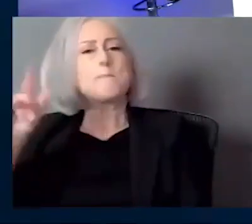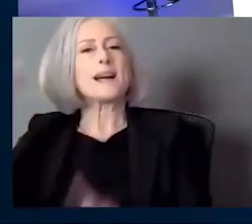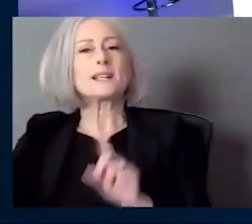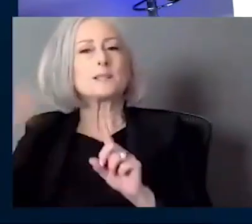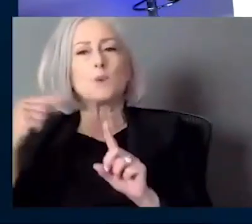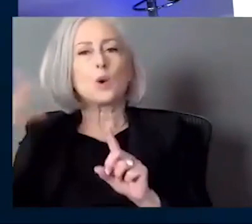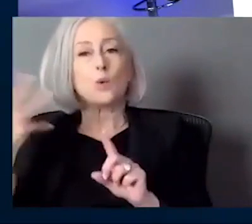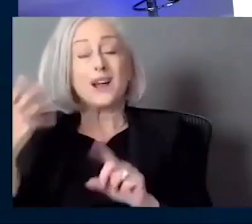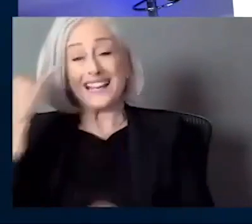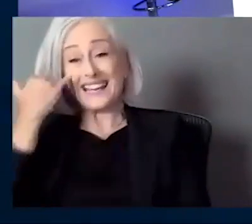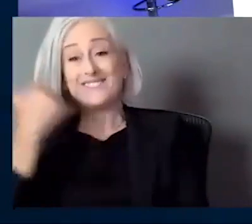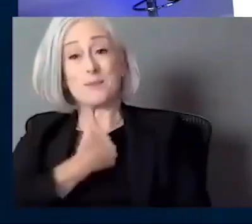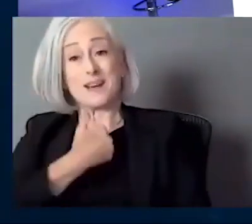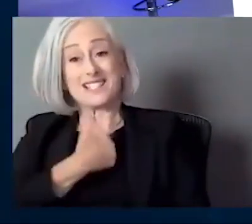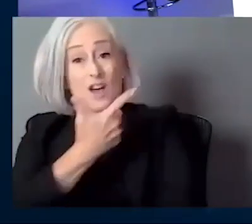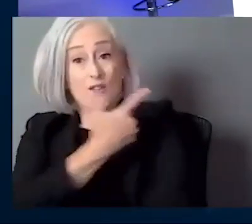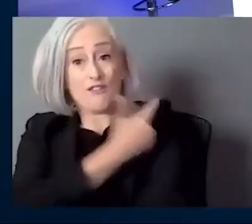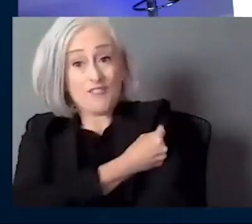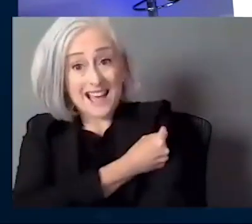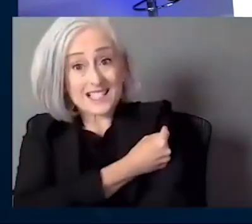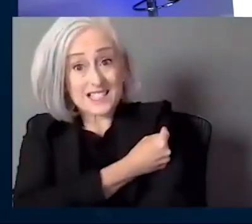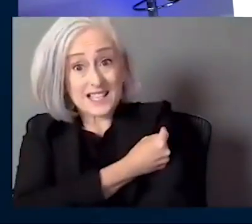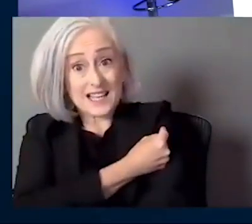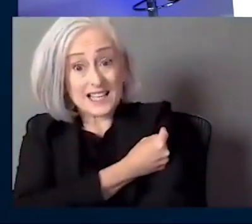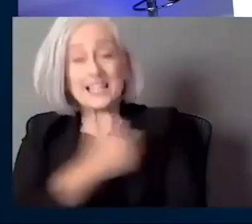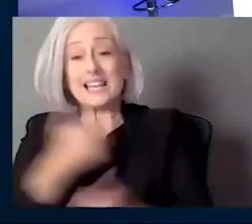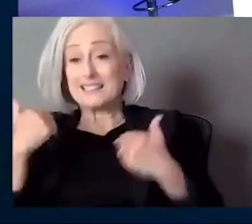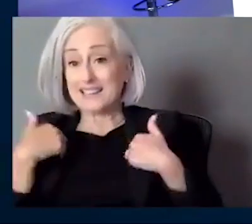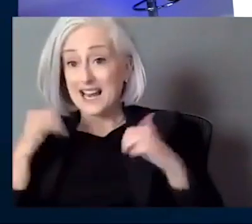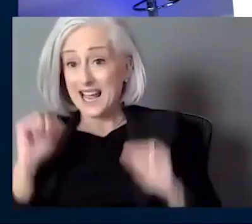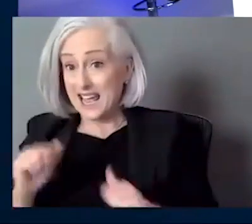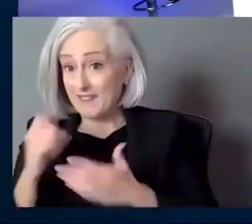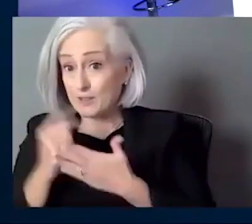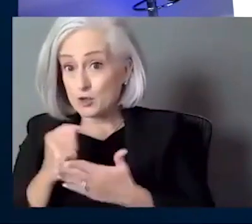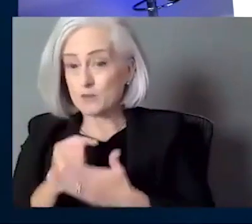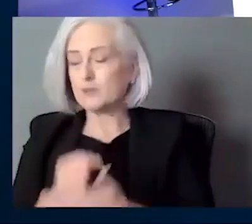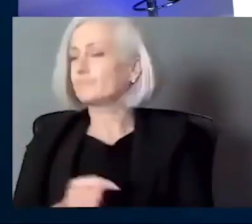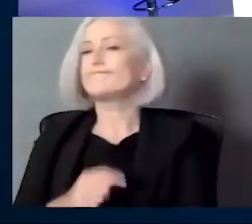I get sick, can I have any of those treatments? They really aren't meant for you. If you need them?